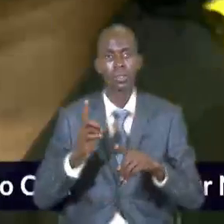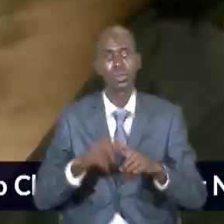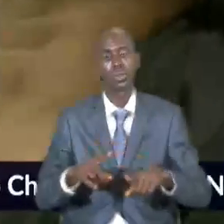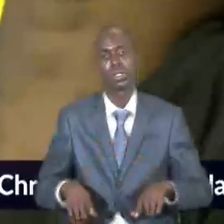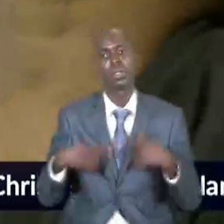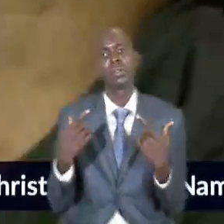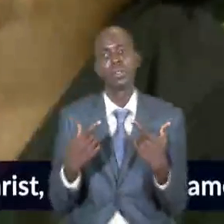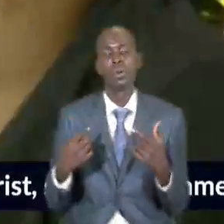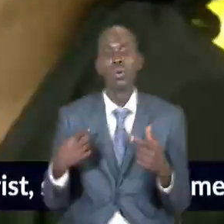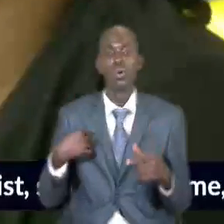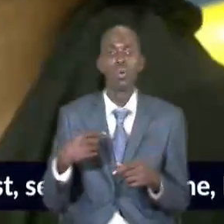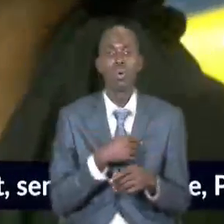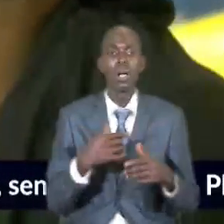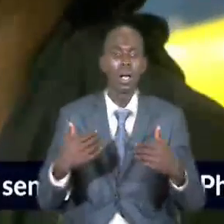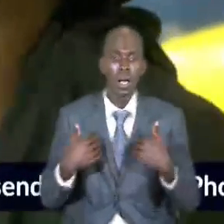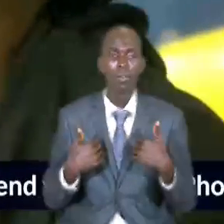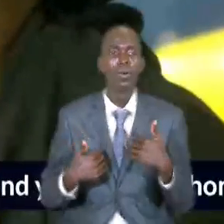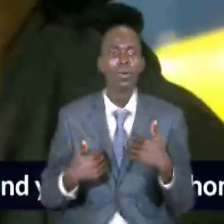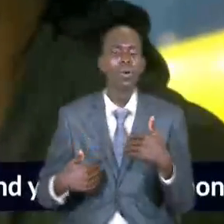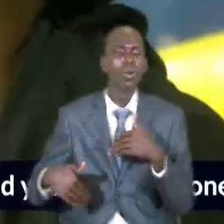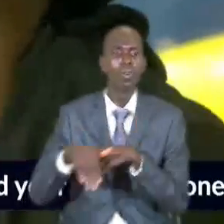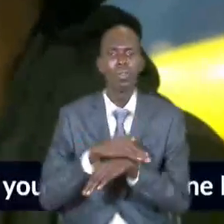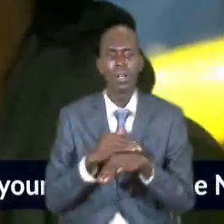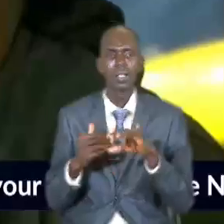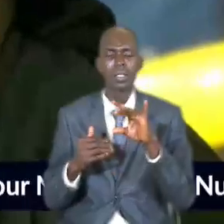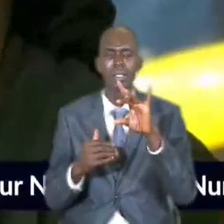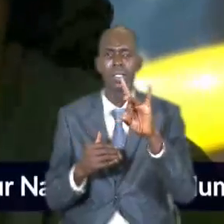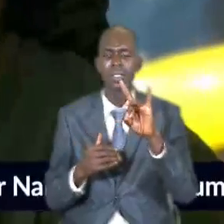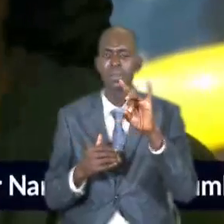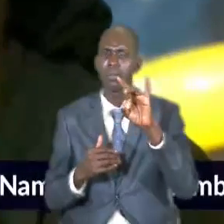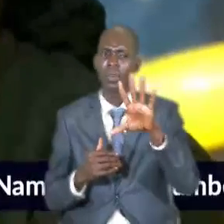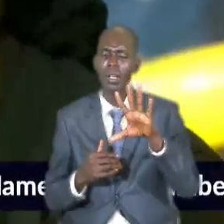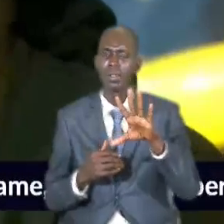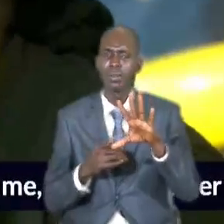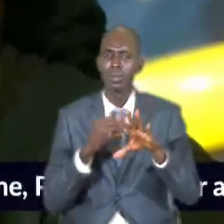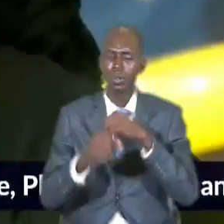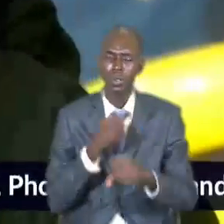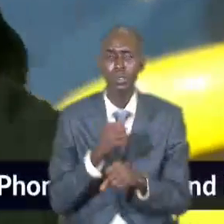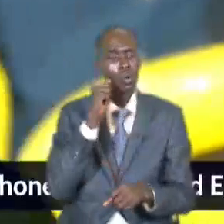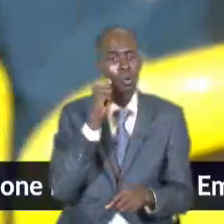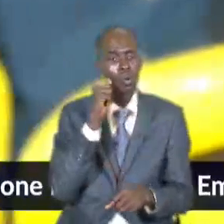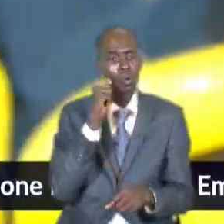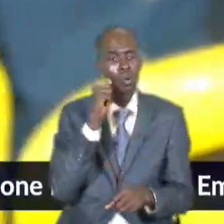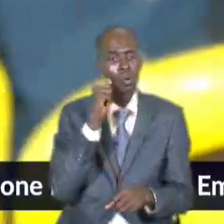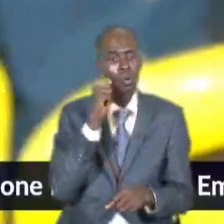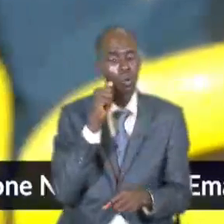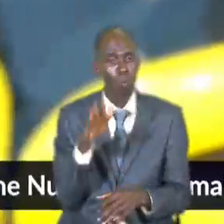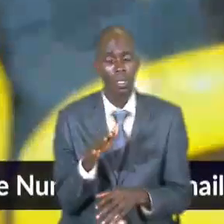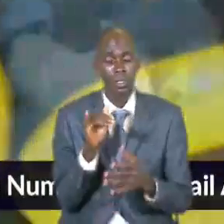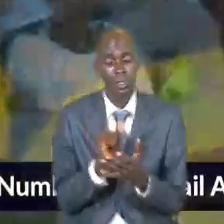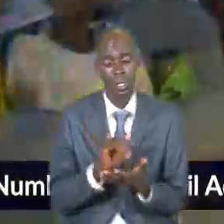We had an old woman, 87, 85 years of age. She passed out, but she came back to